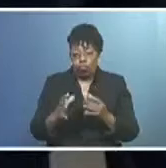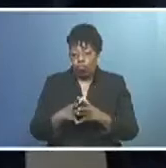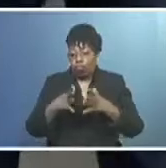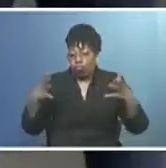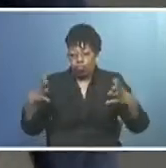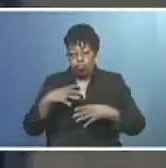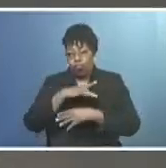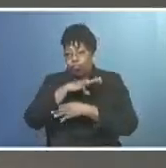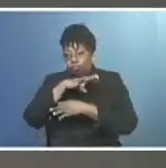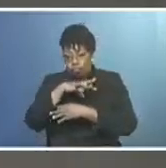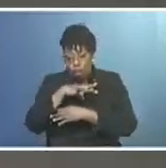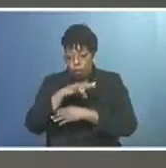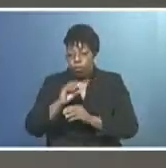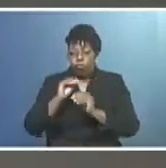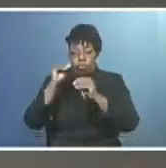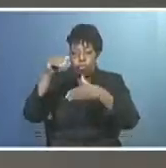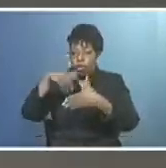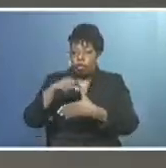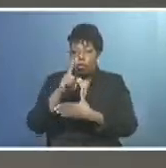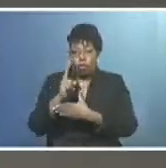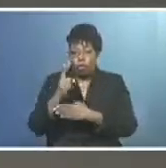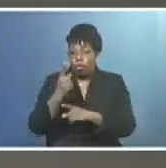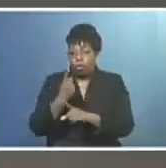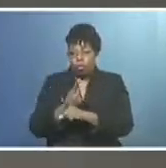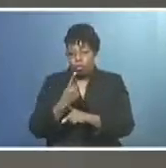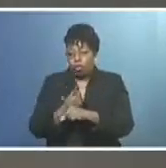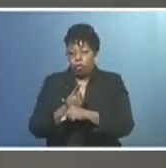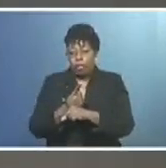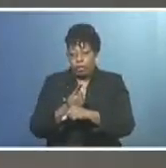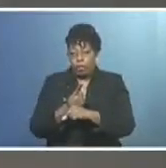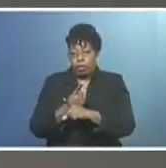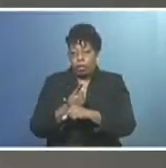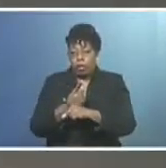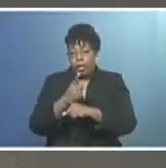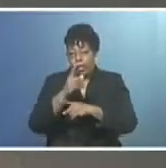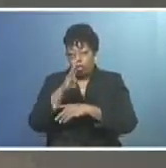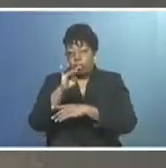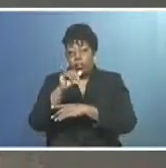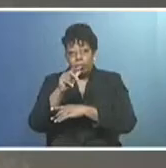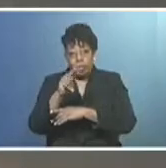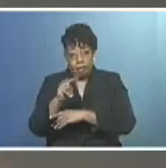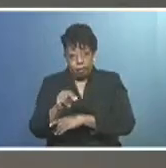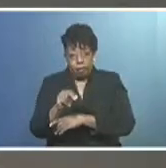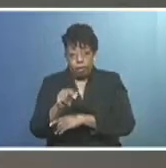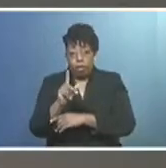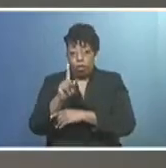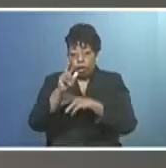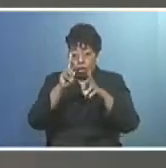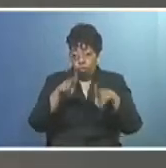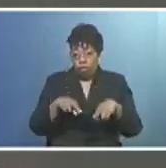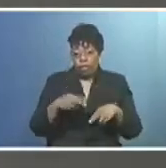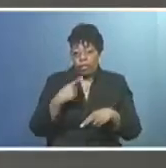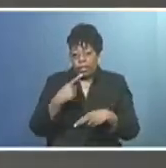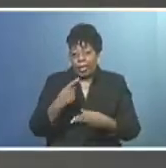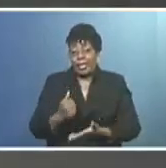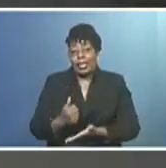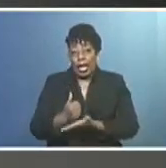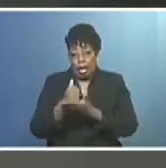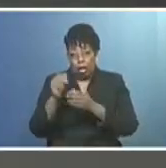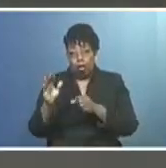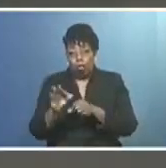to instead dump it in one of the appropriately placed bins. This resident we spoke to noted how helpful the bins will